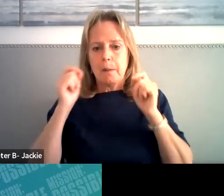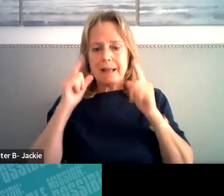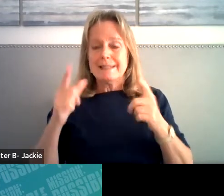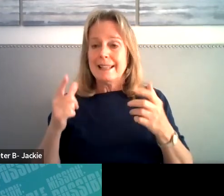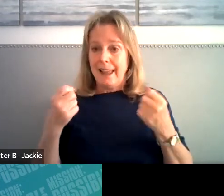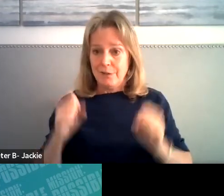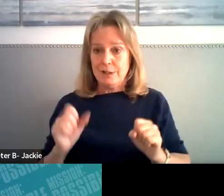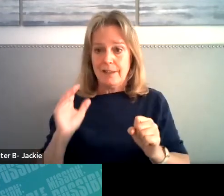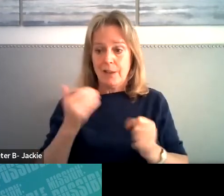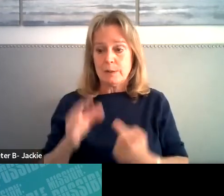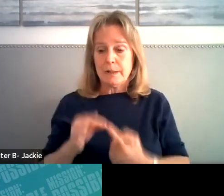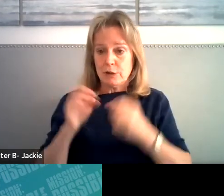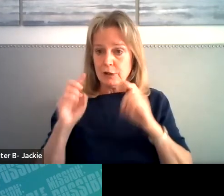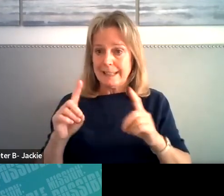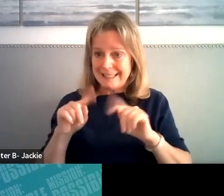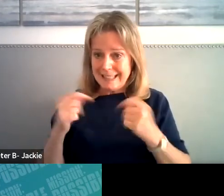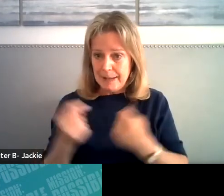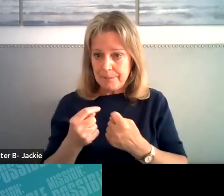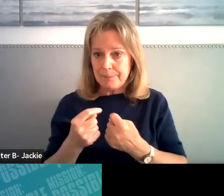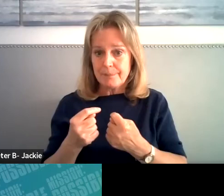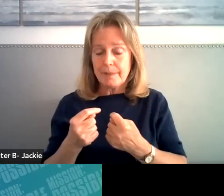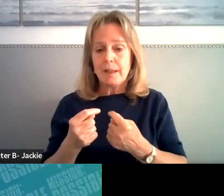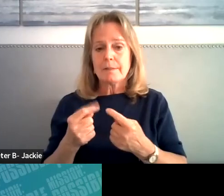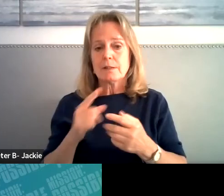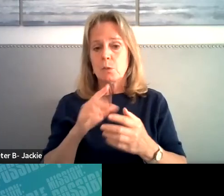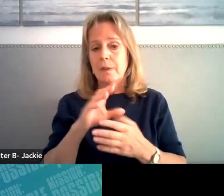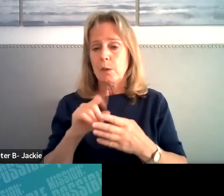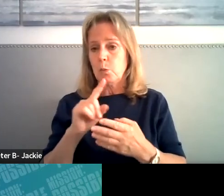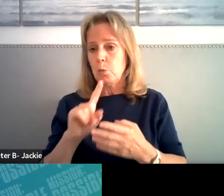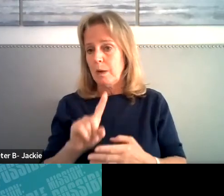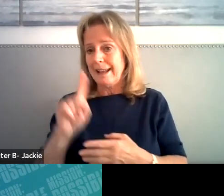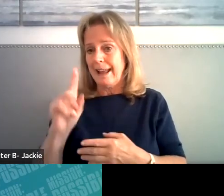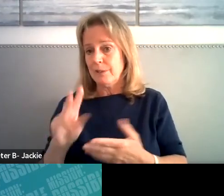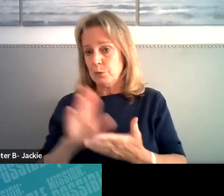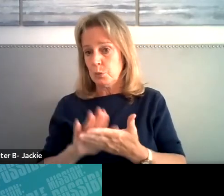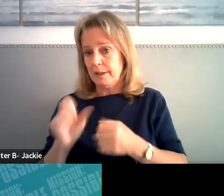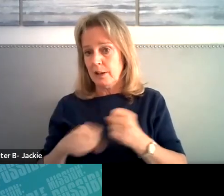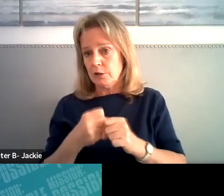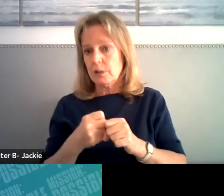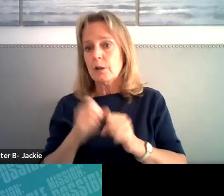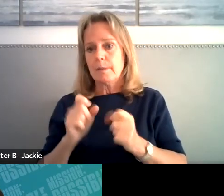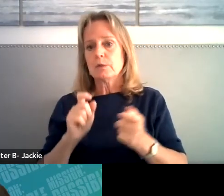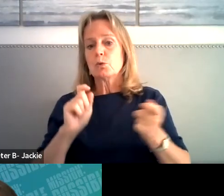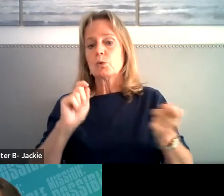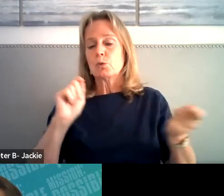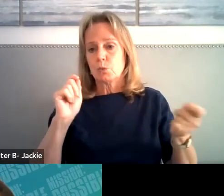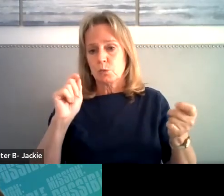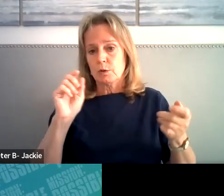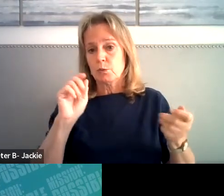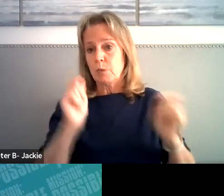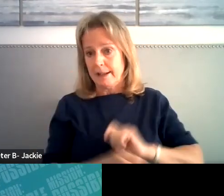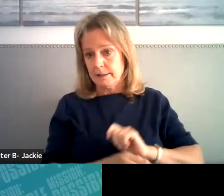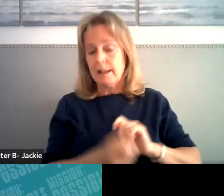of our special education team, because in 1.5 school years, we were able to correct and complete all of